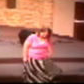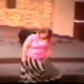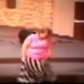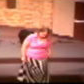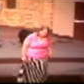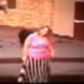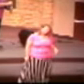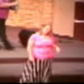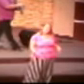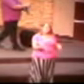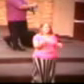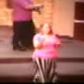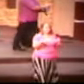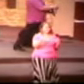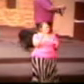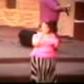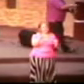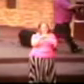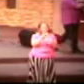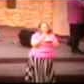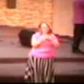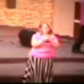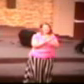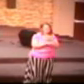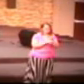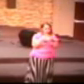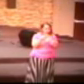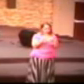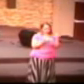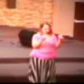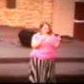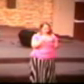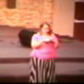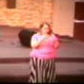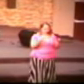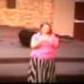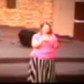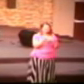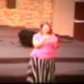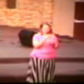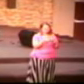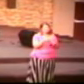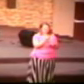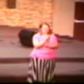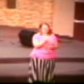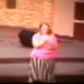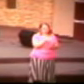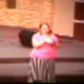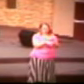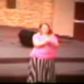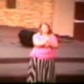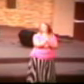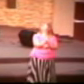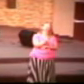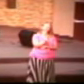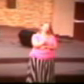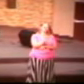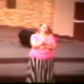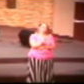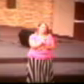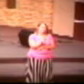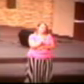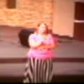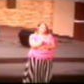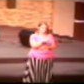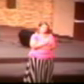Wow, if you have your second testaments, I invite you to the book of Acts. We'll be in chapter 2 in